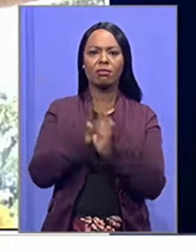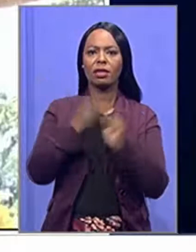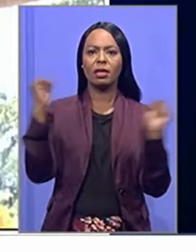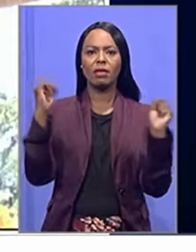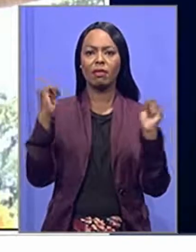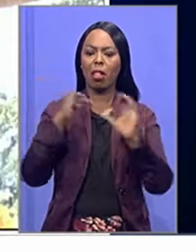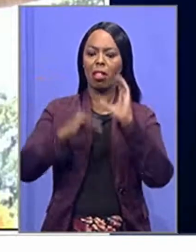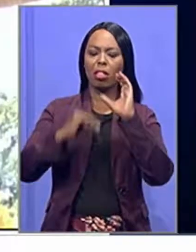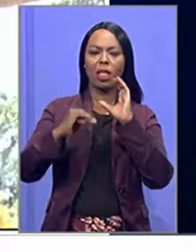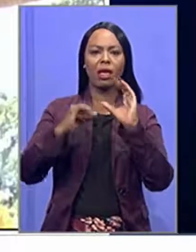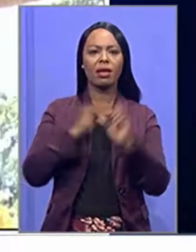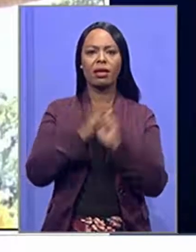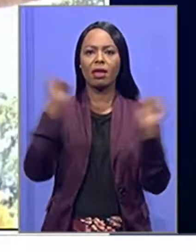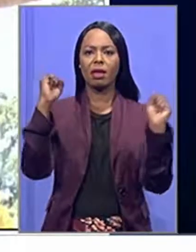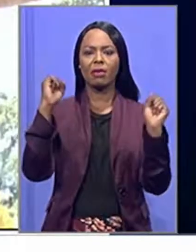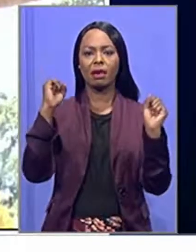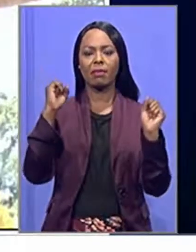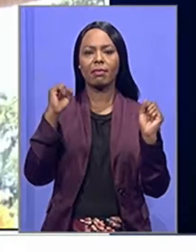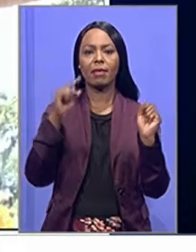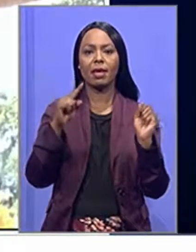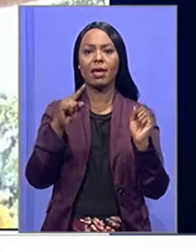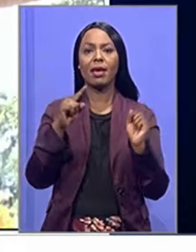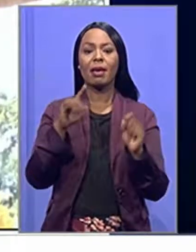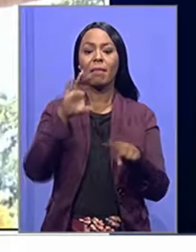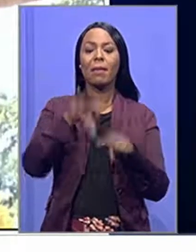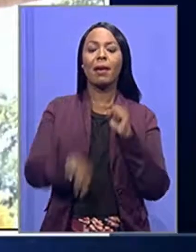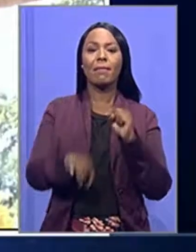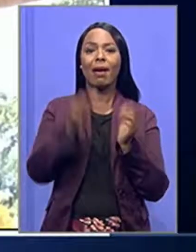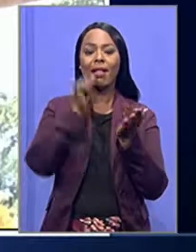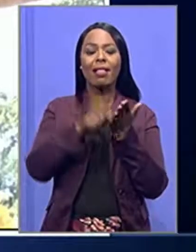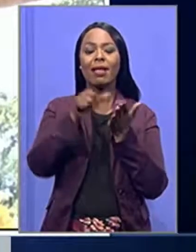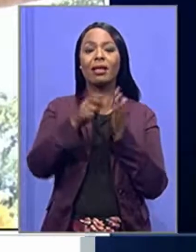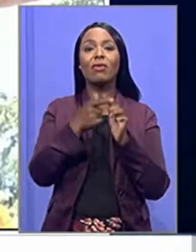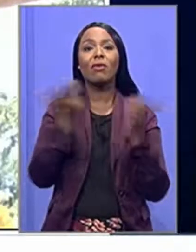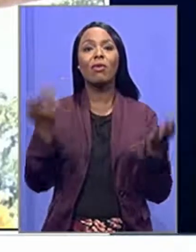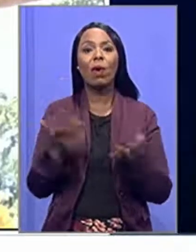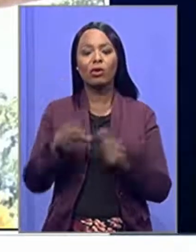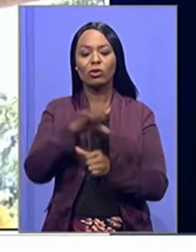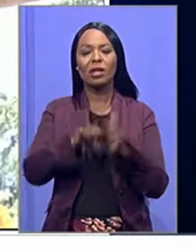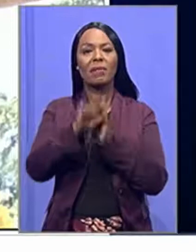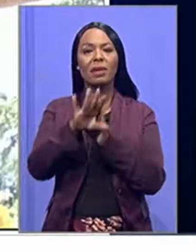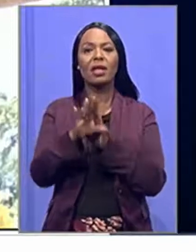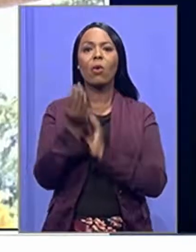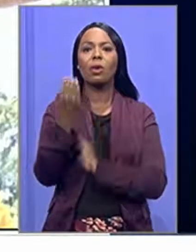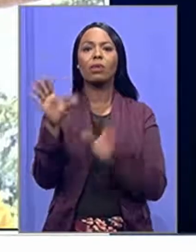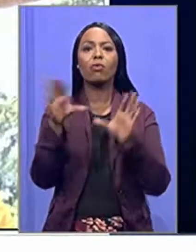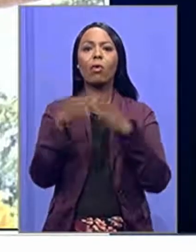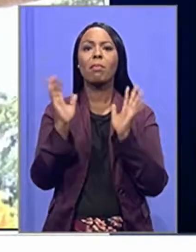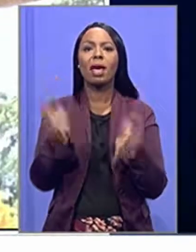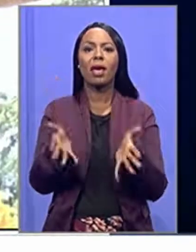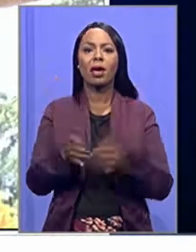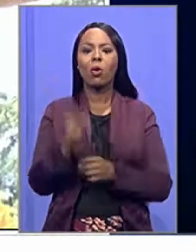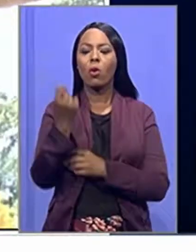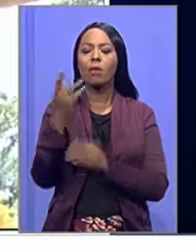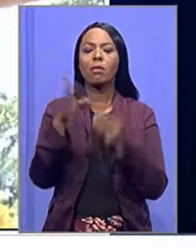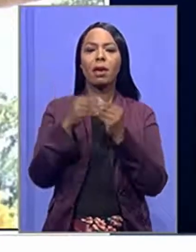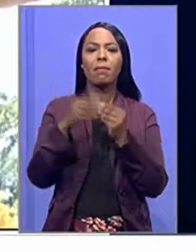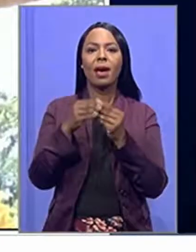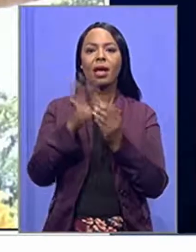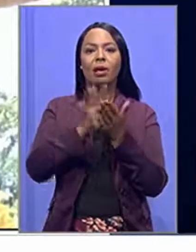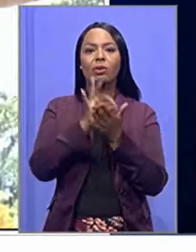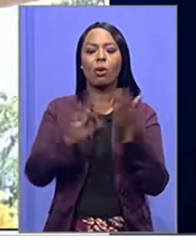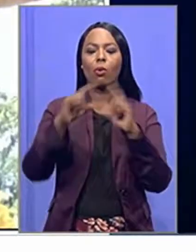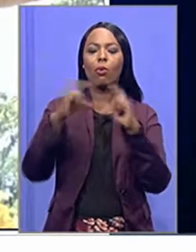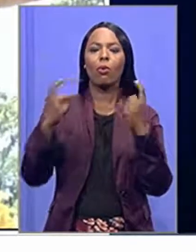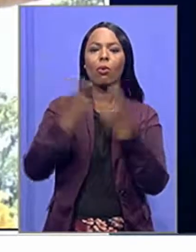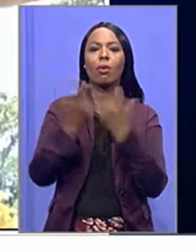communication. We picked it up from the social media WhatsApp groups, and one of the members of the Electoral Committee dropped